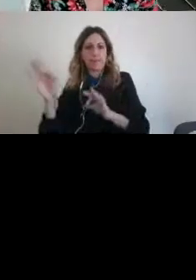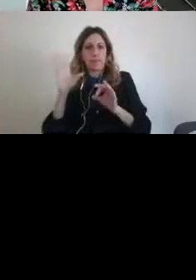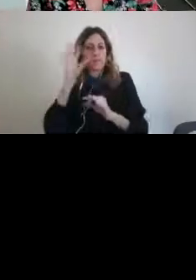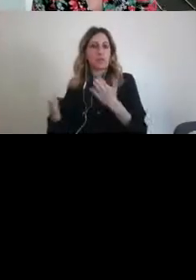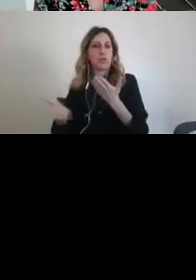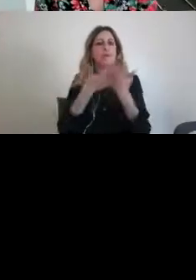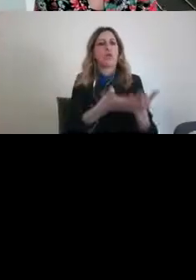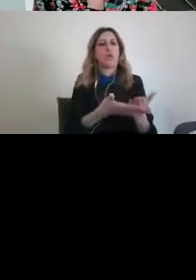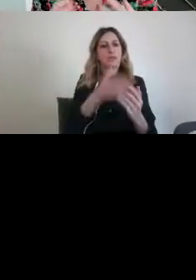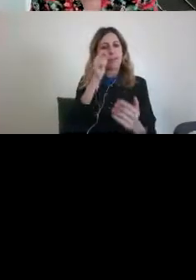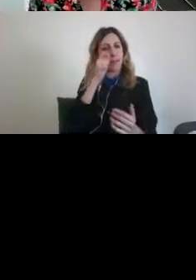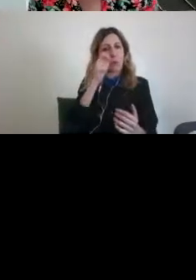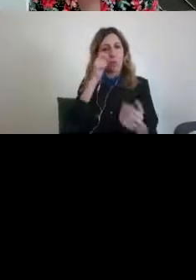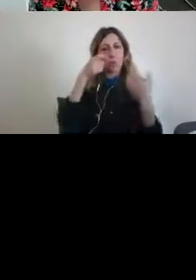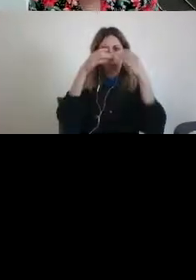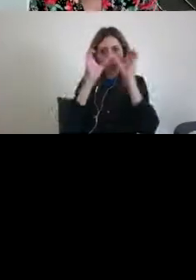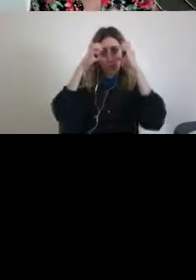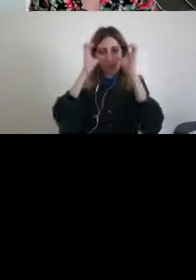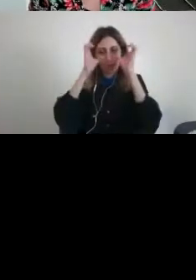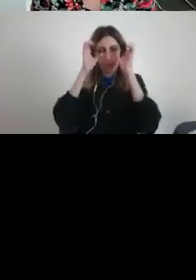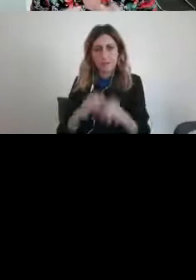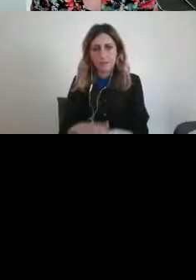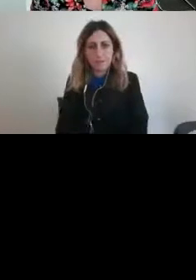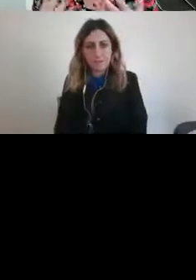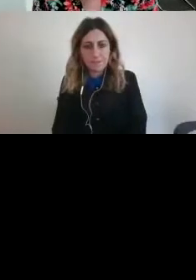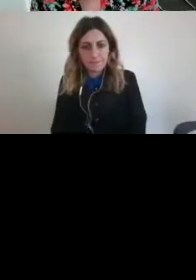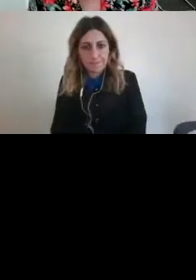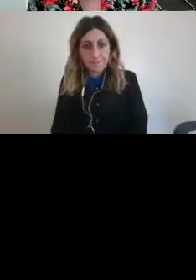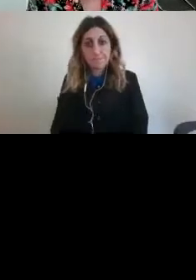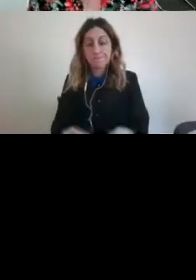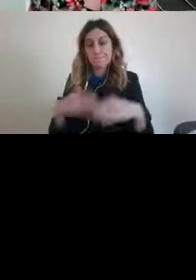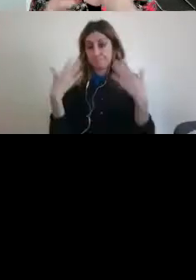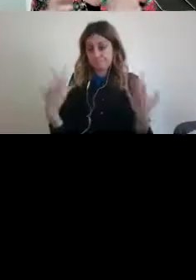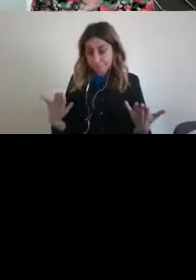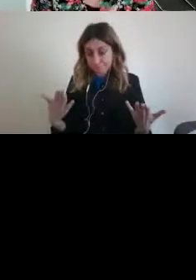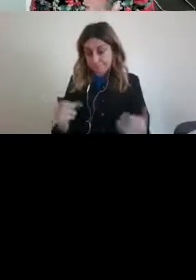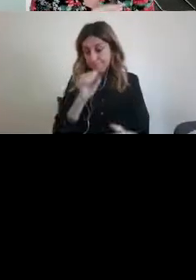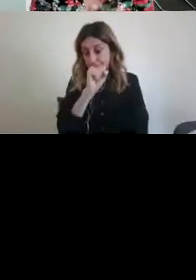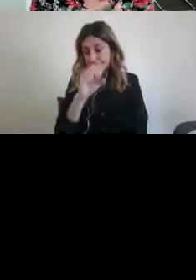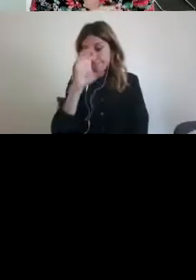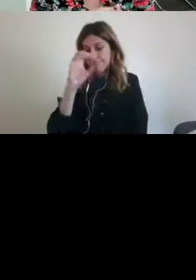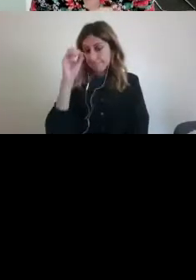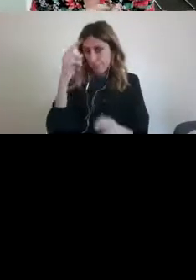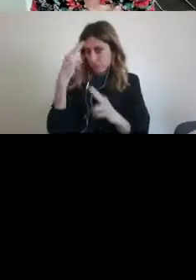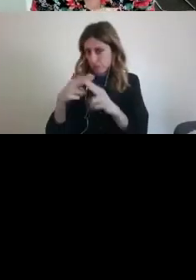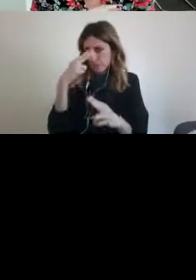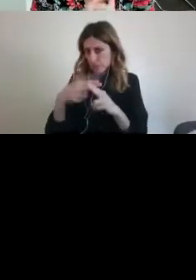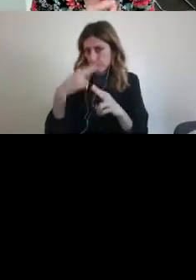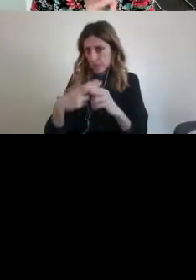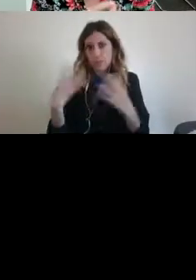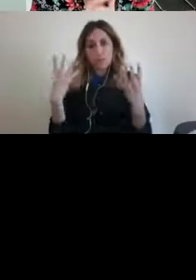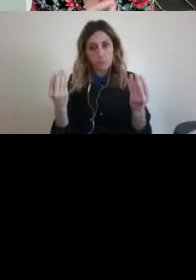So SEO fitness is really important and is becoming more and more important. On the one hand, because sites are getting